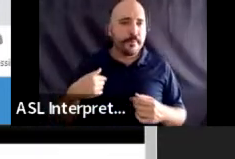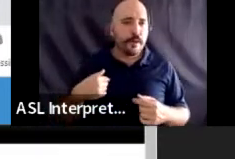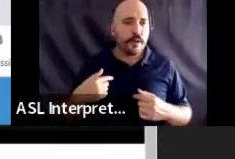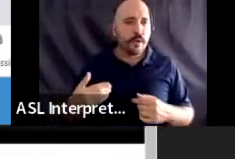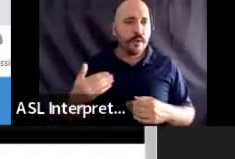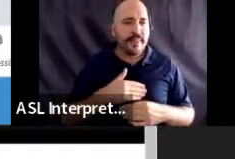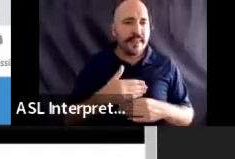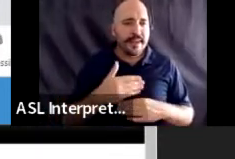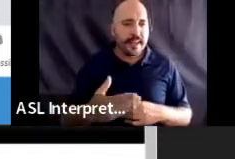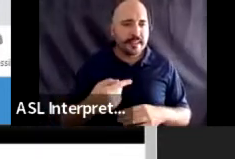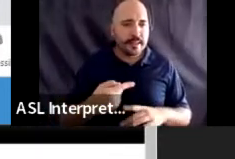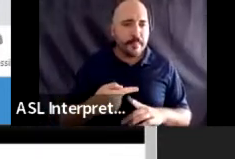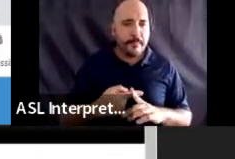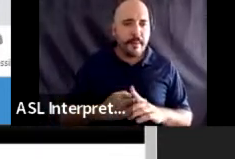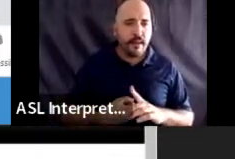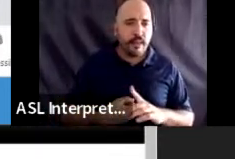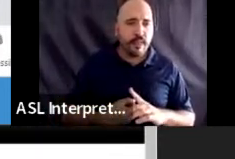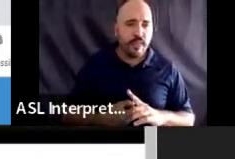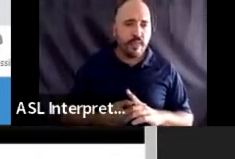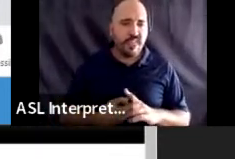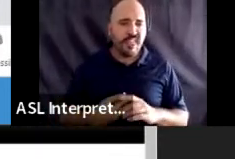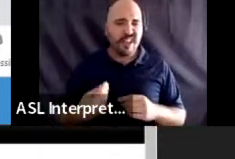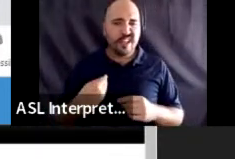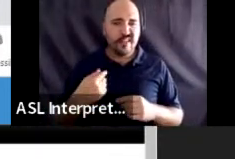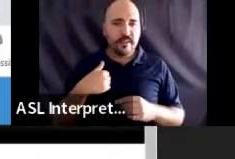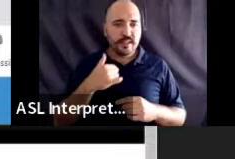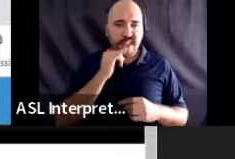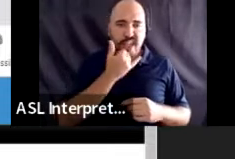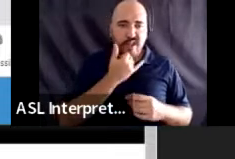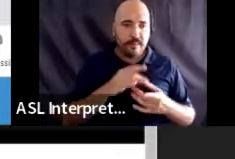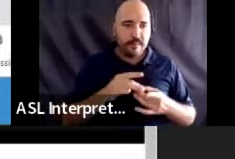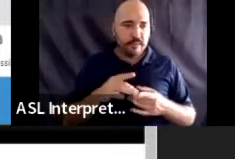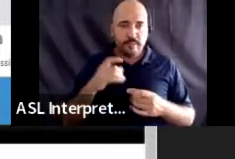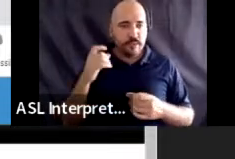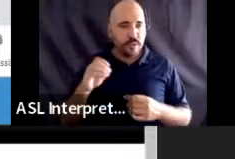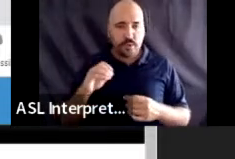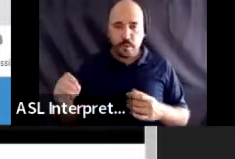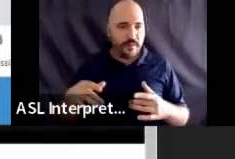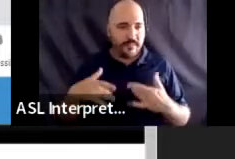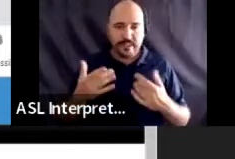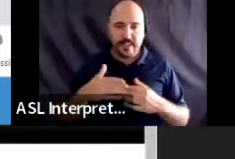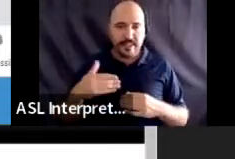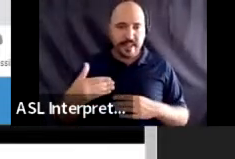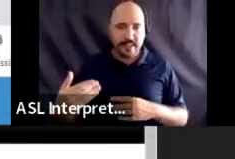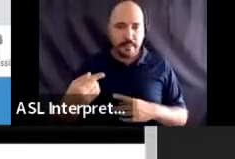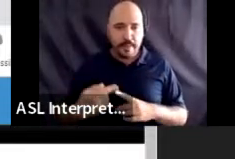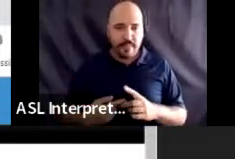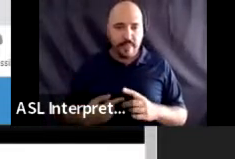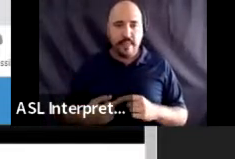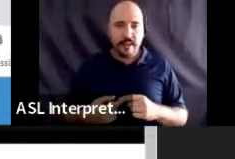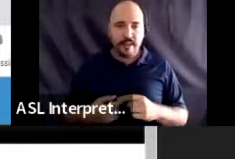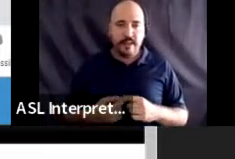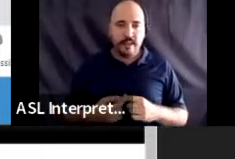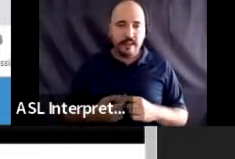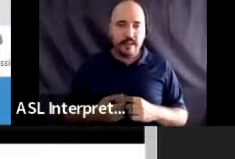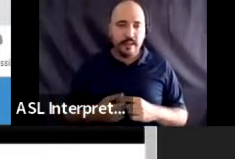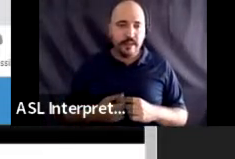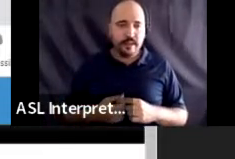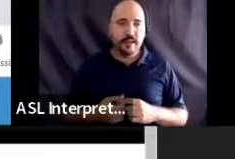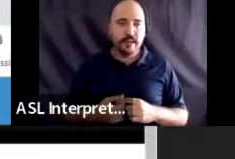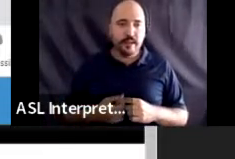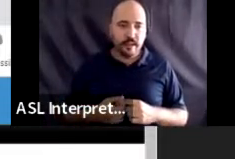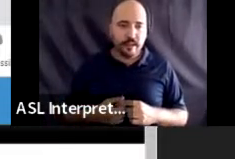next month, right? Calendar of events And heading. it's going to give us an error message because there's no events on that month, right? But if you did Previous day pick a button. date that had